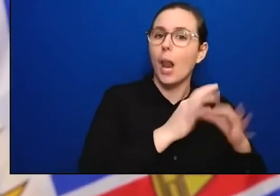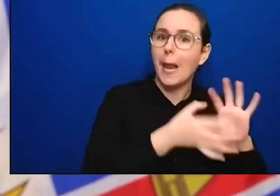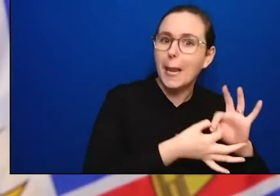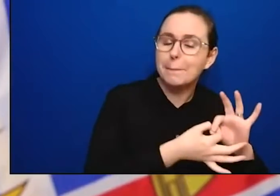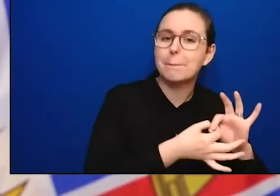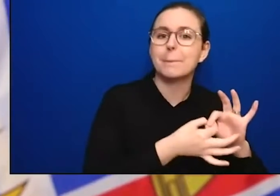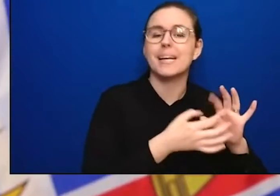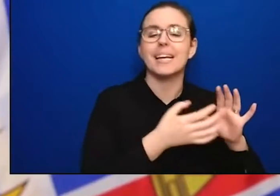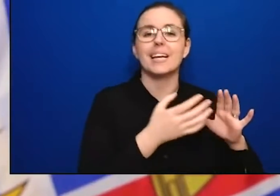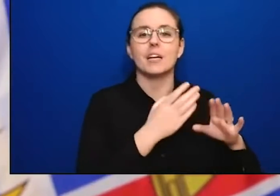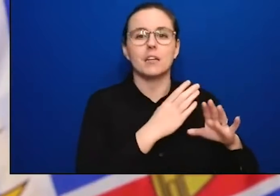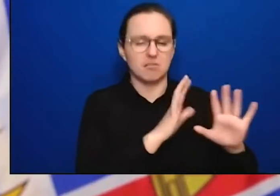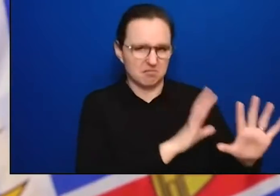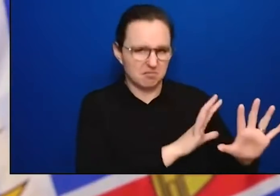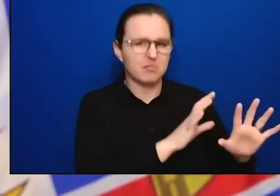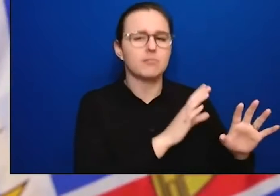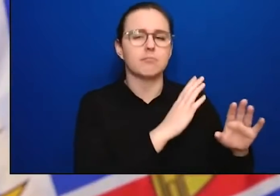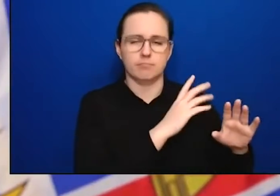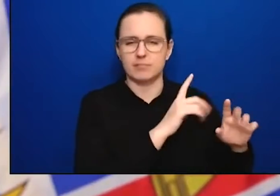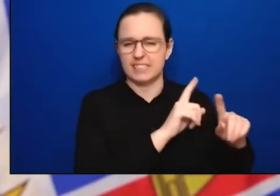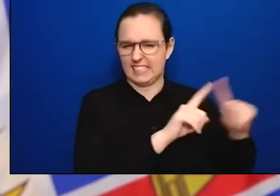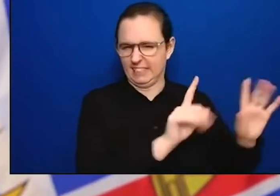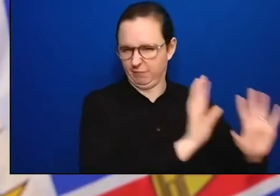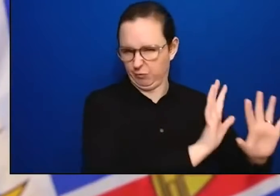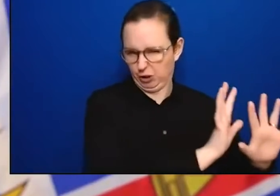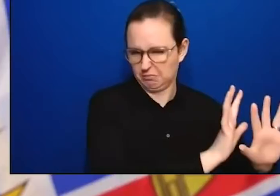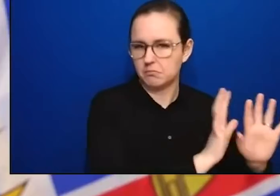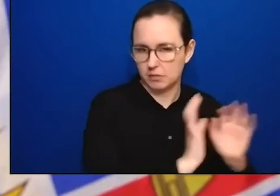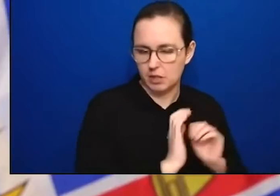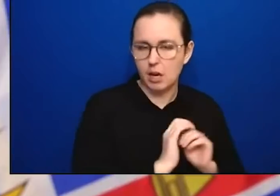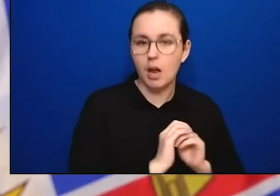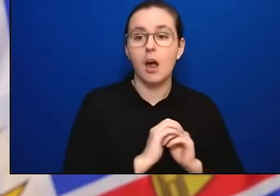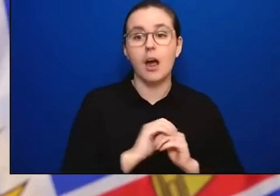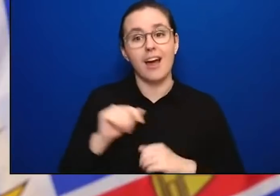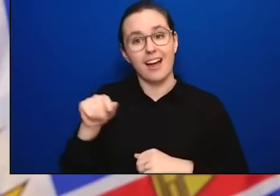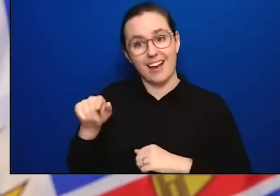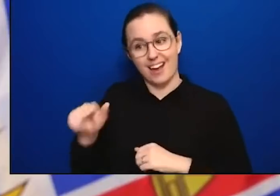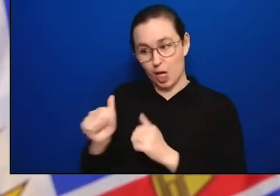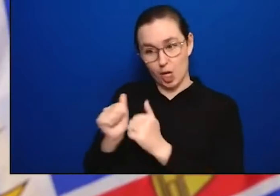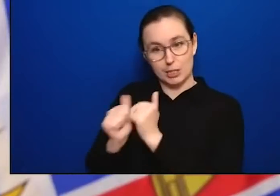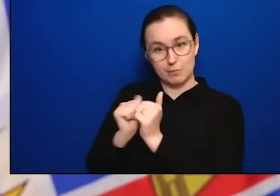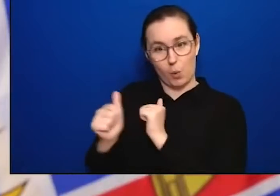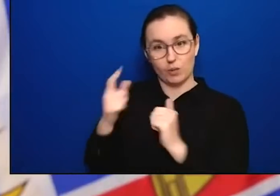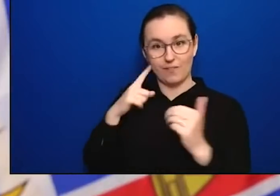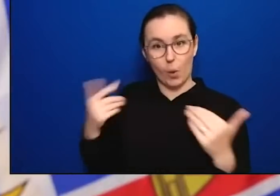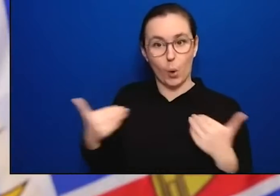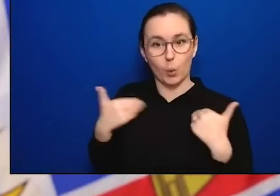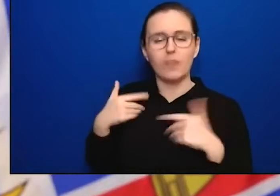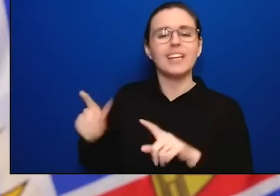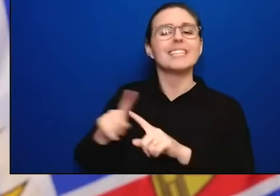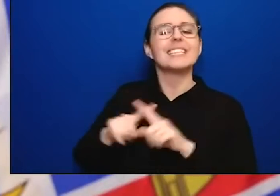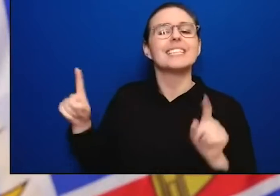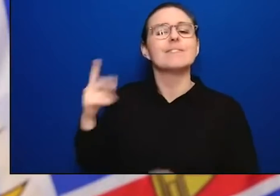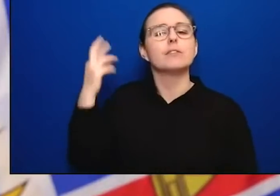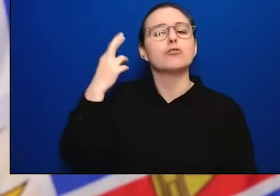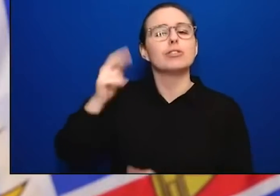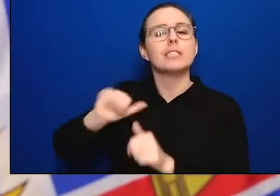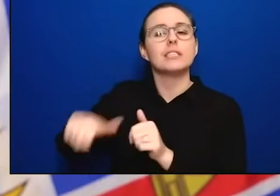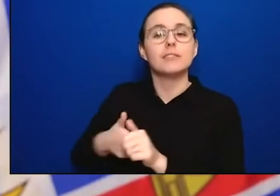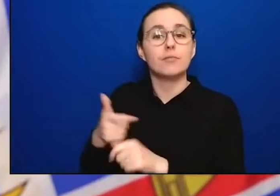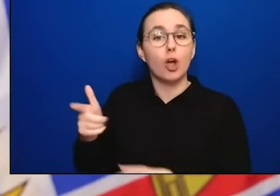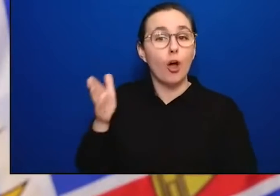the high-impact sports and Olympic qualifying, etc. But we know that sports has a different